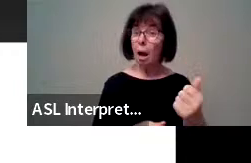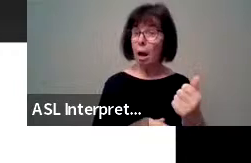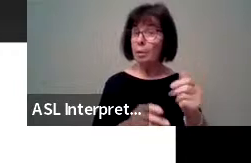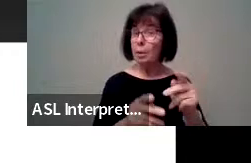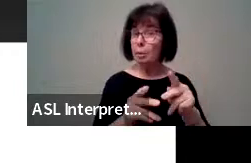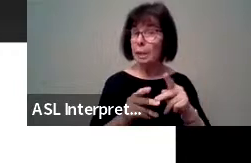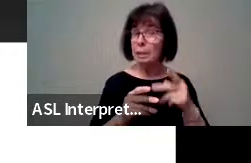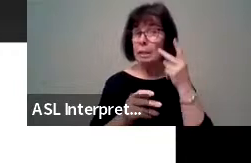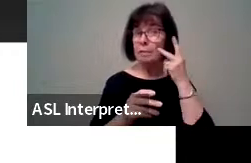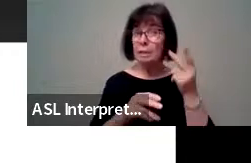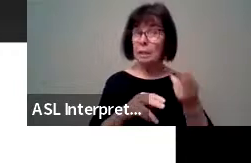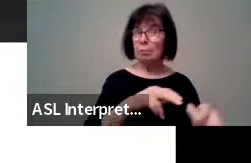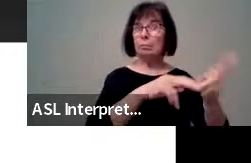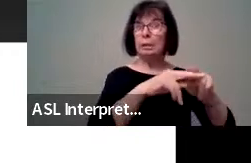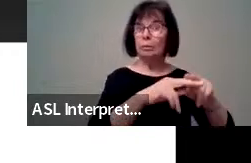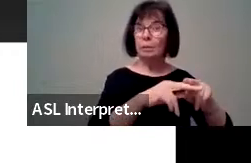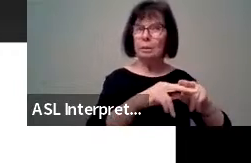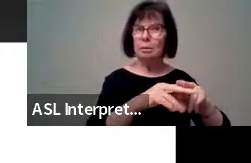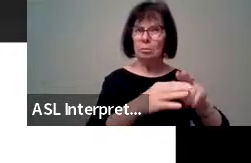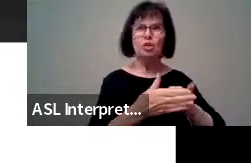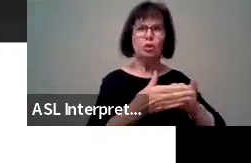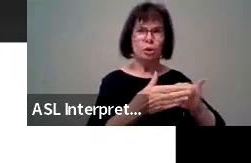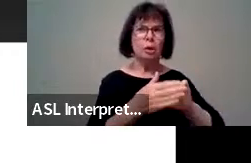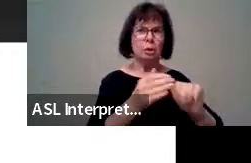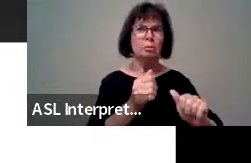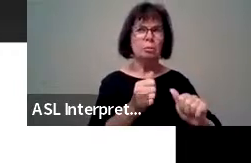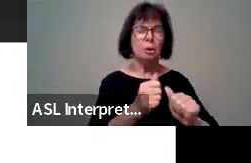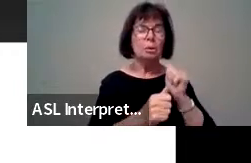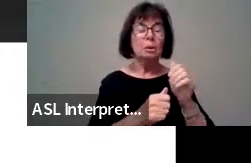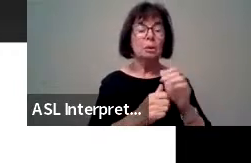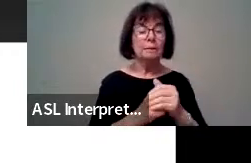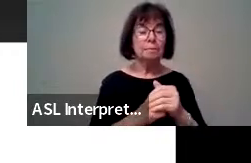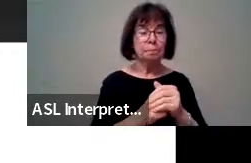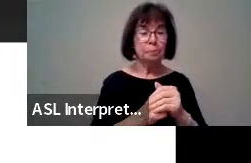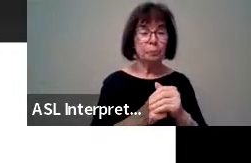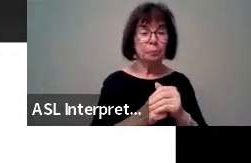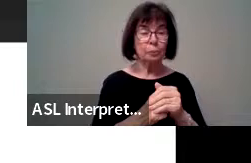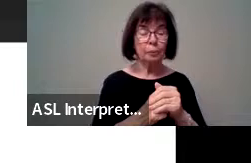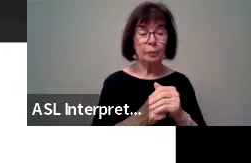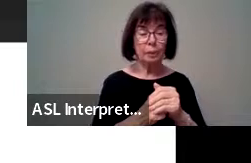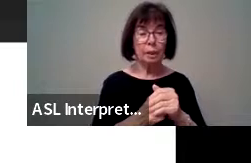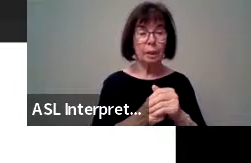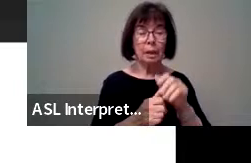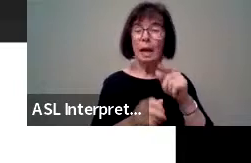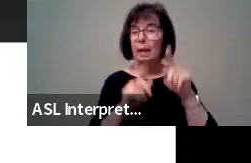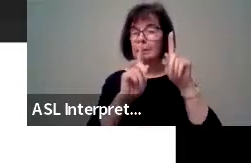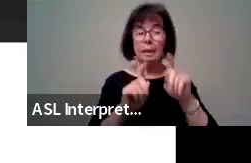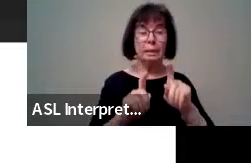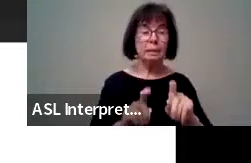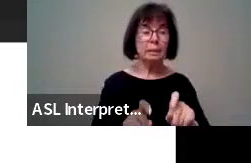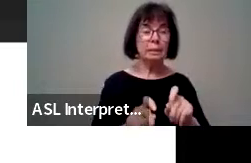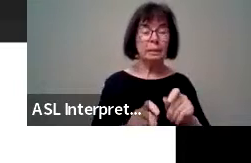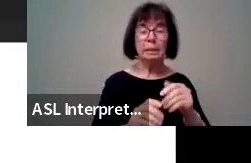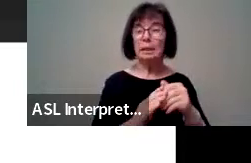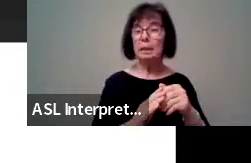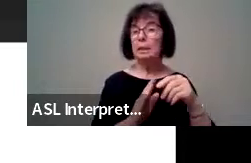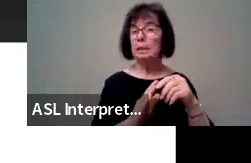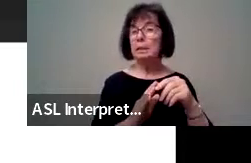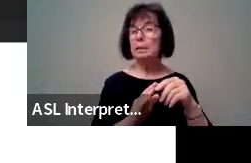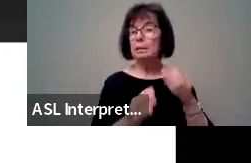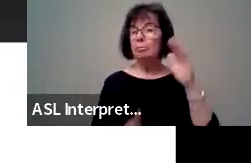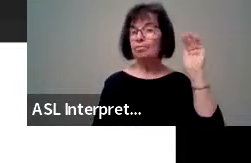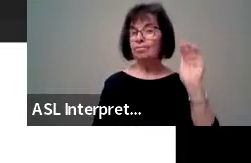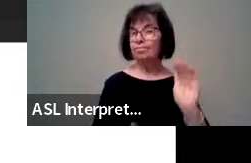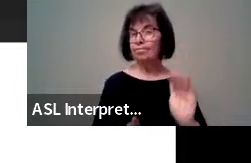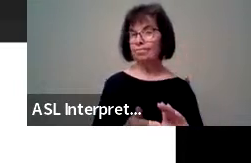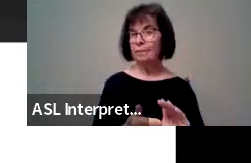New York most notably. And of course, testing is down in a lot of places. So you have